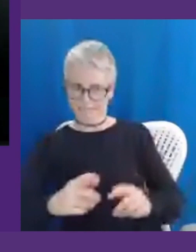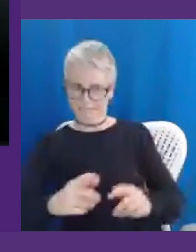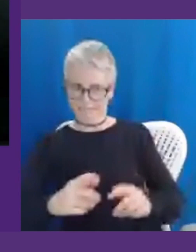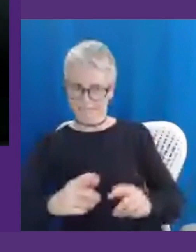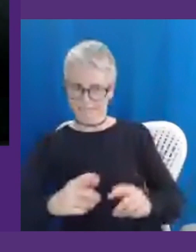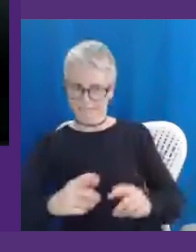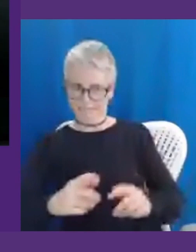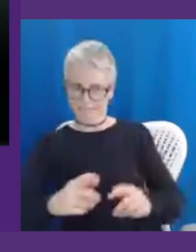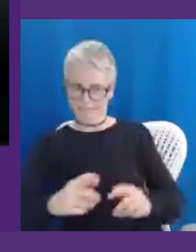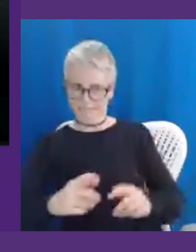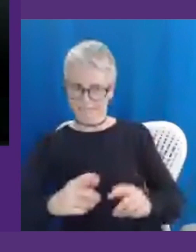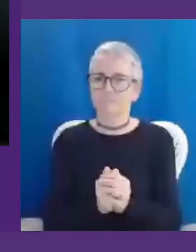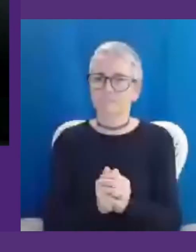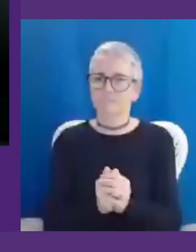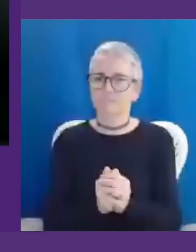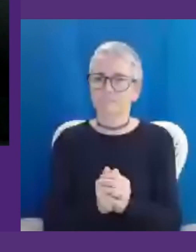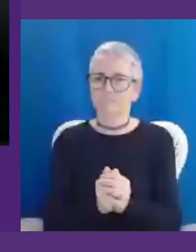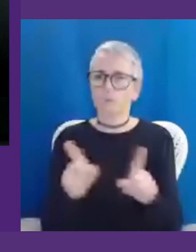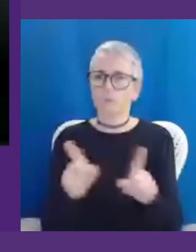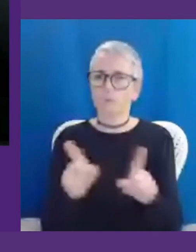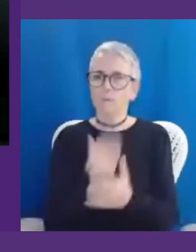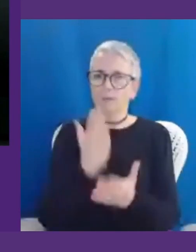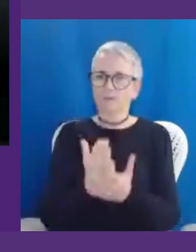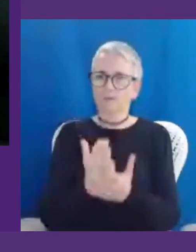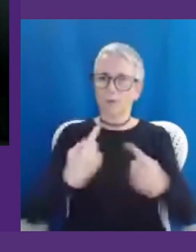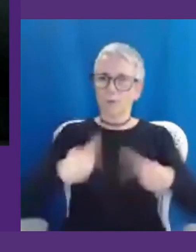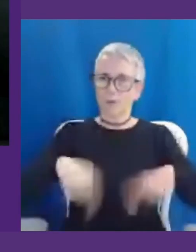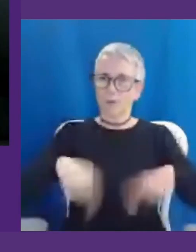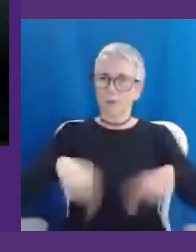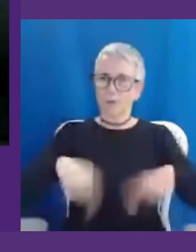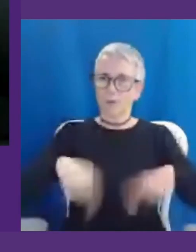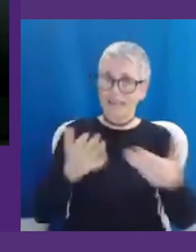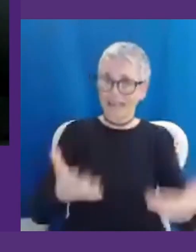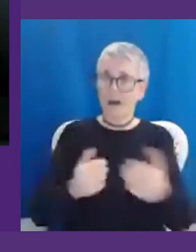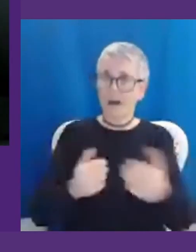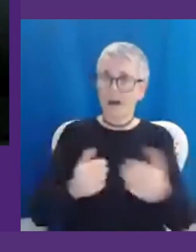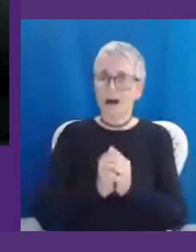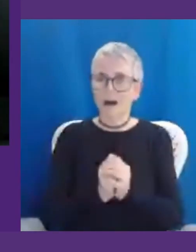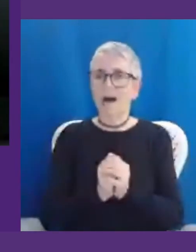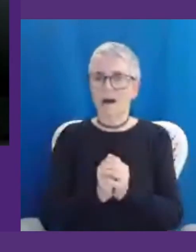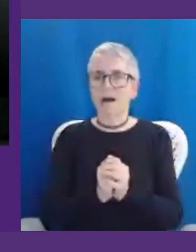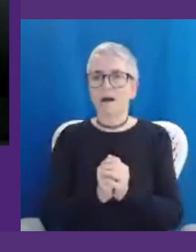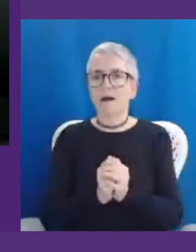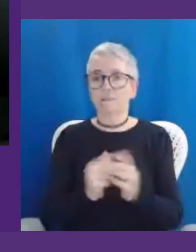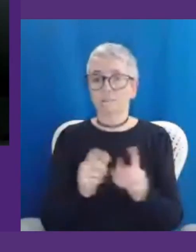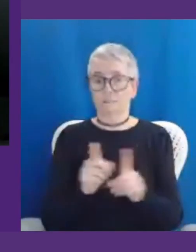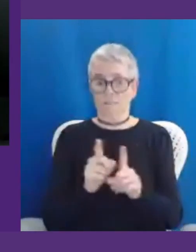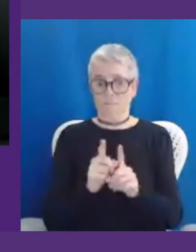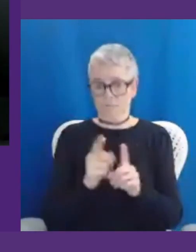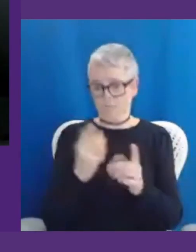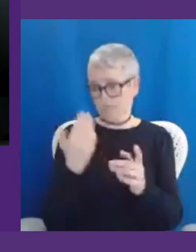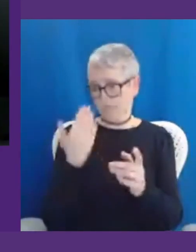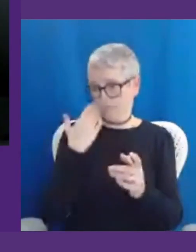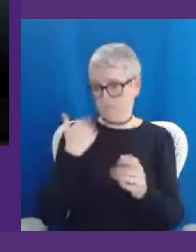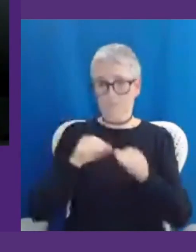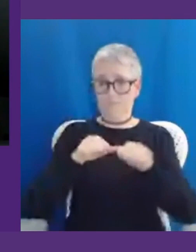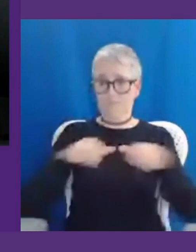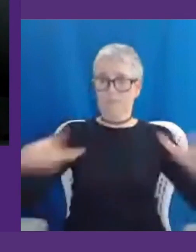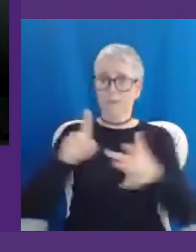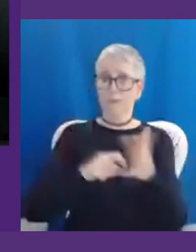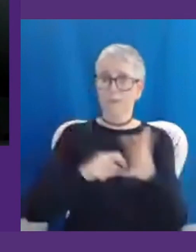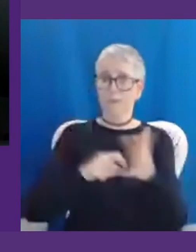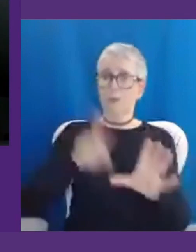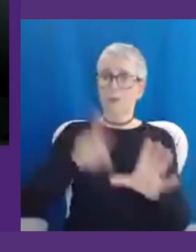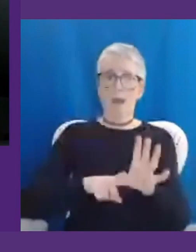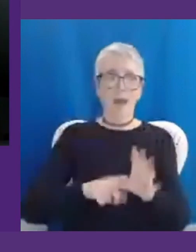code of portrayal, which we launched in July. There's been great representation that we've seen recently across all broadcasters with changing